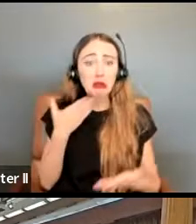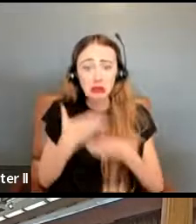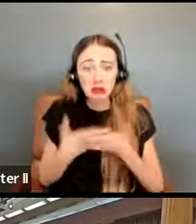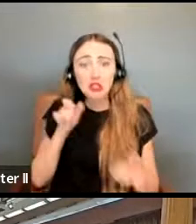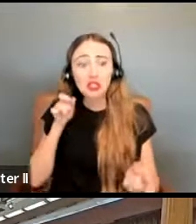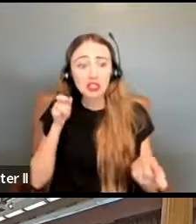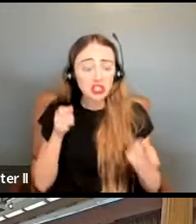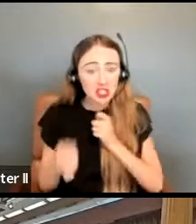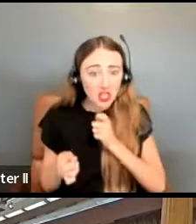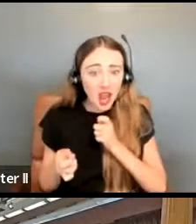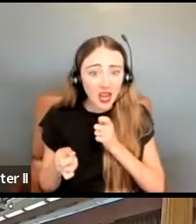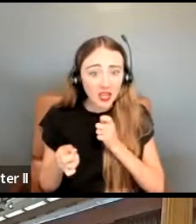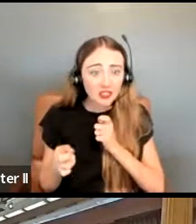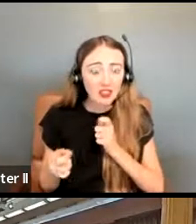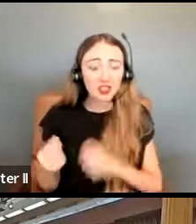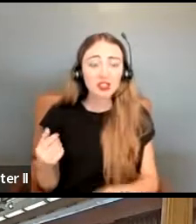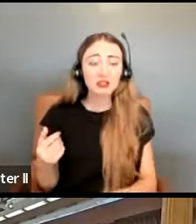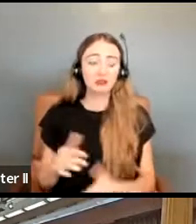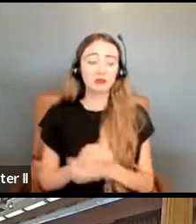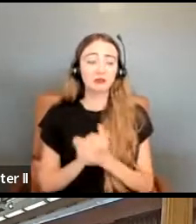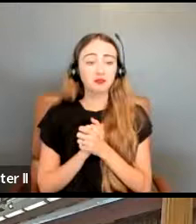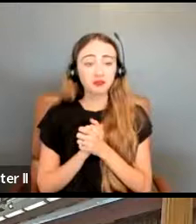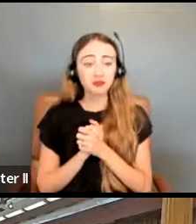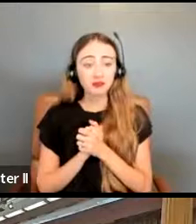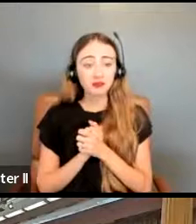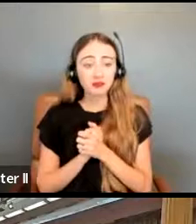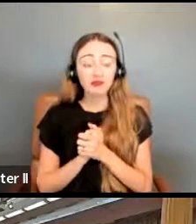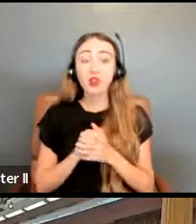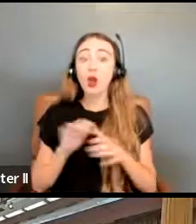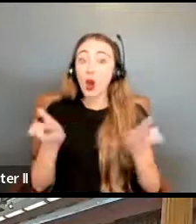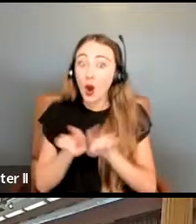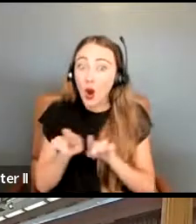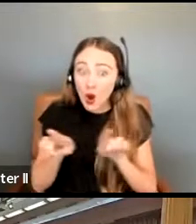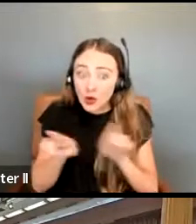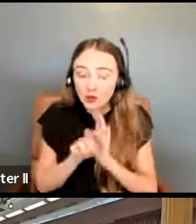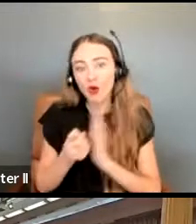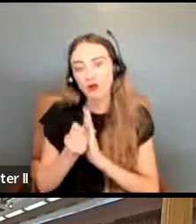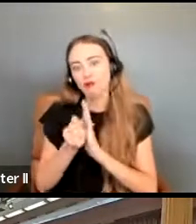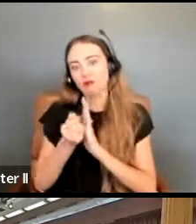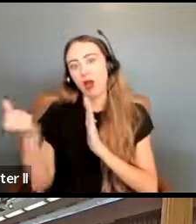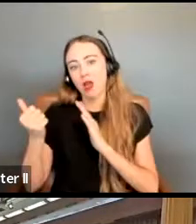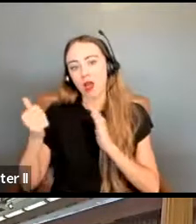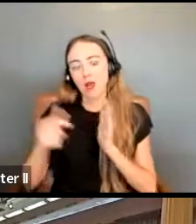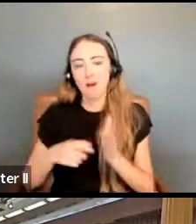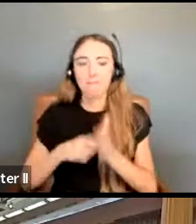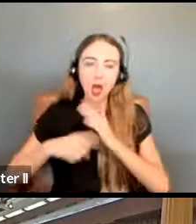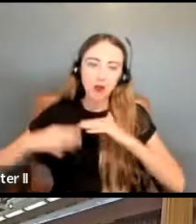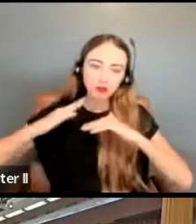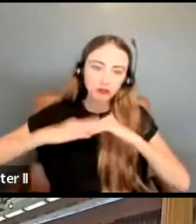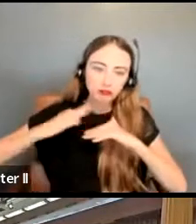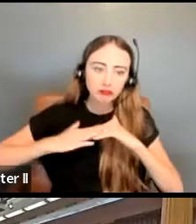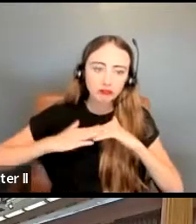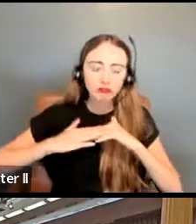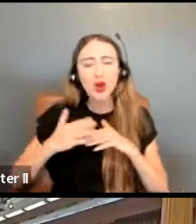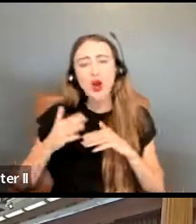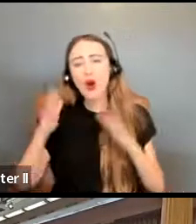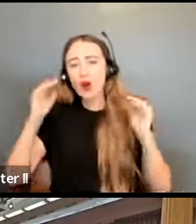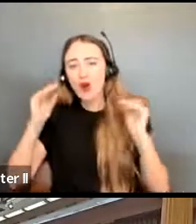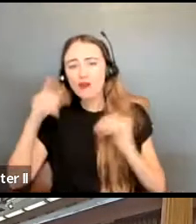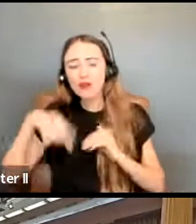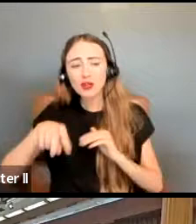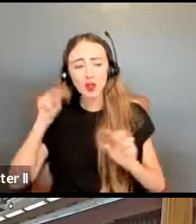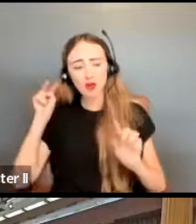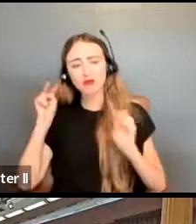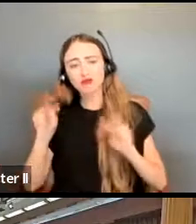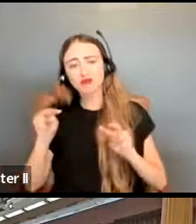to put us back in a position where we were and do away with mandatory minimums. So I hope people would look at this in the right light, and then I